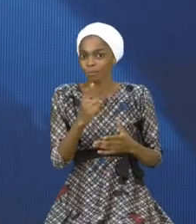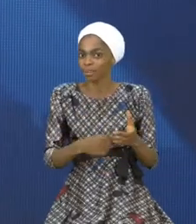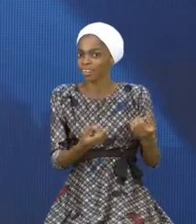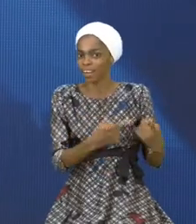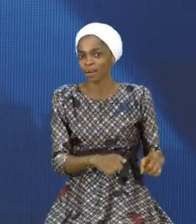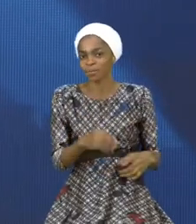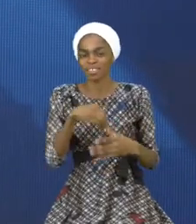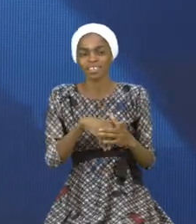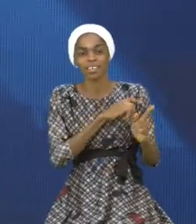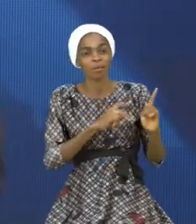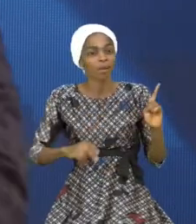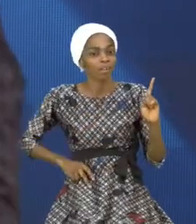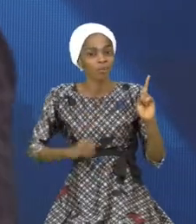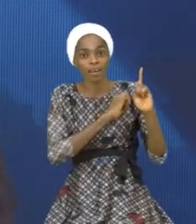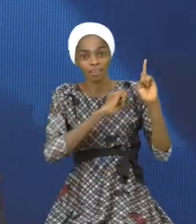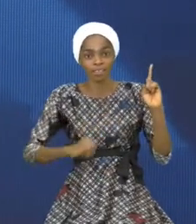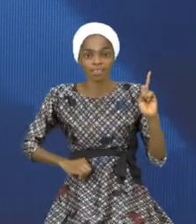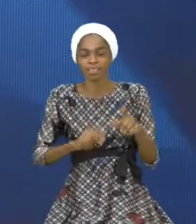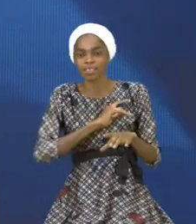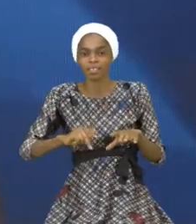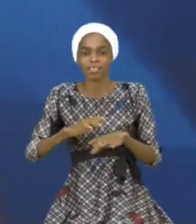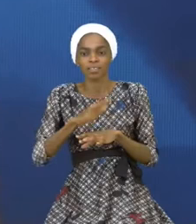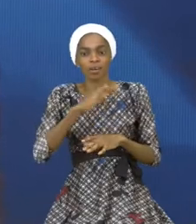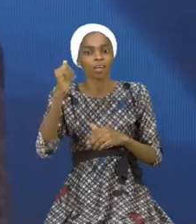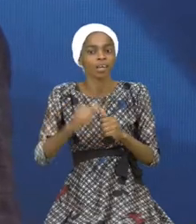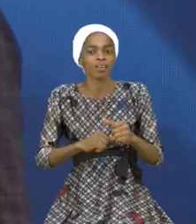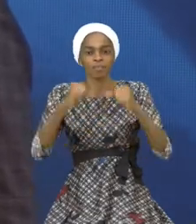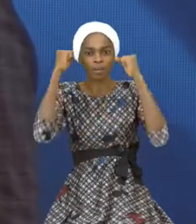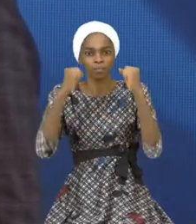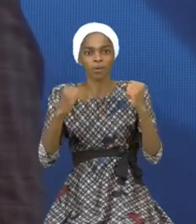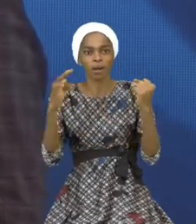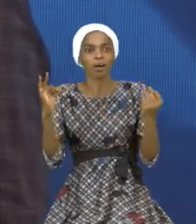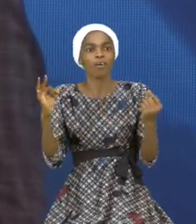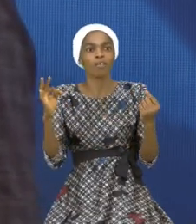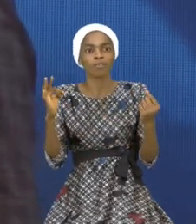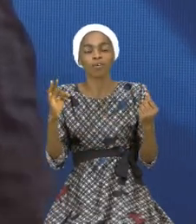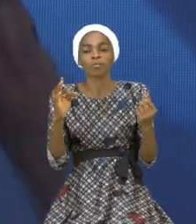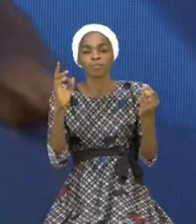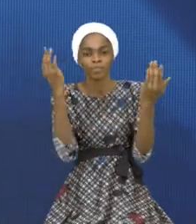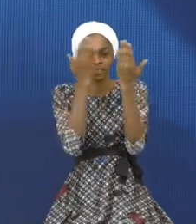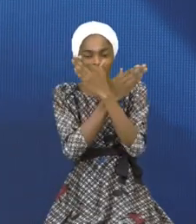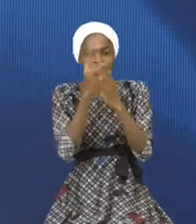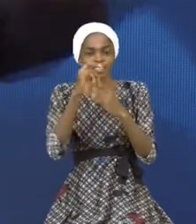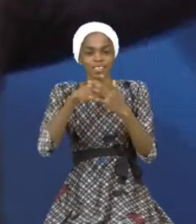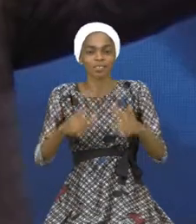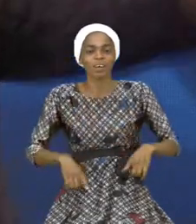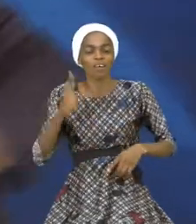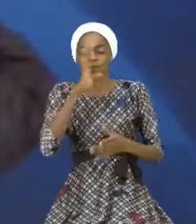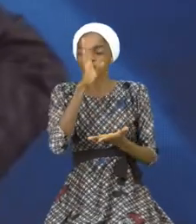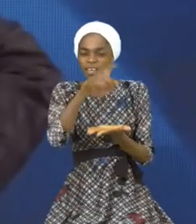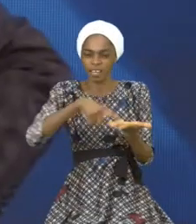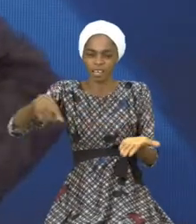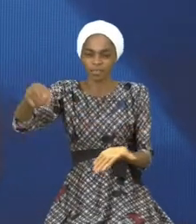in Emmanuel's kingdom. Every power of darkness in your life will be canceled